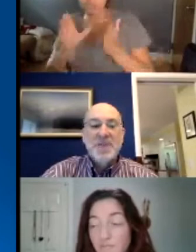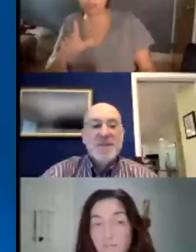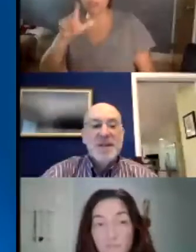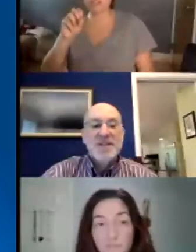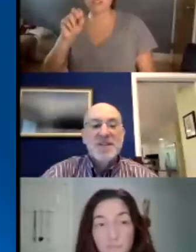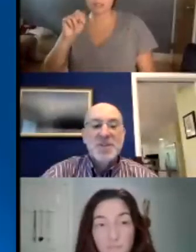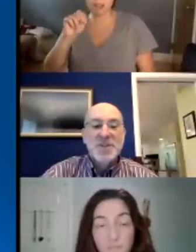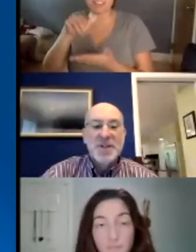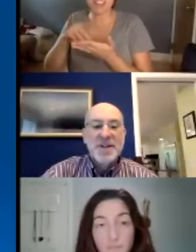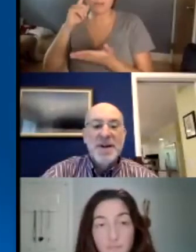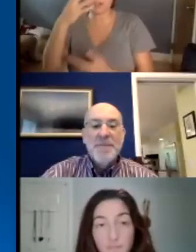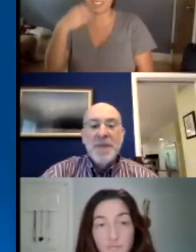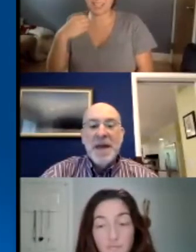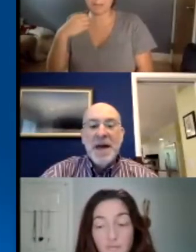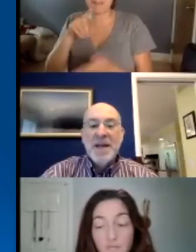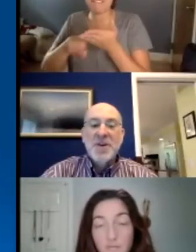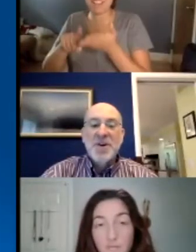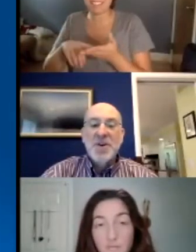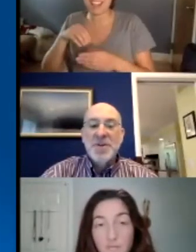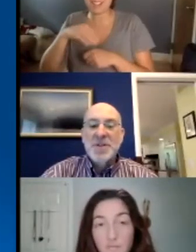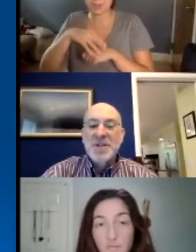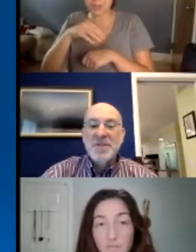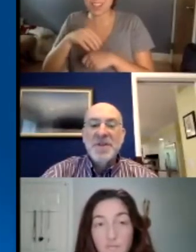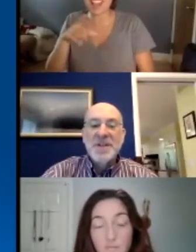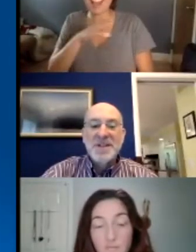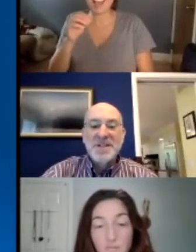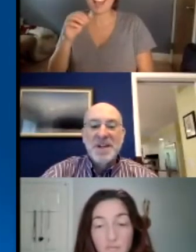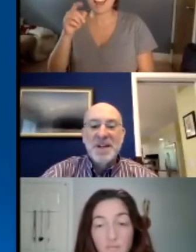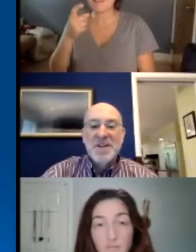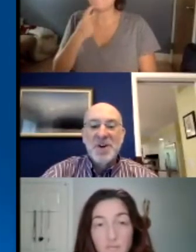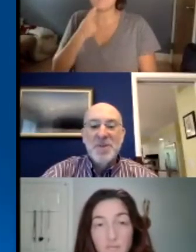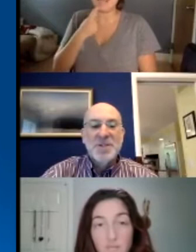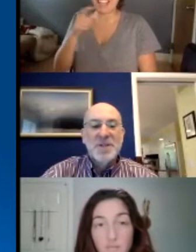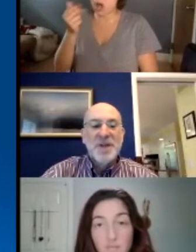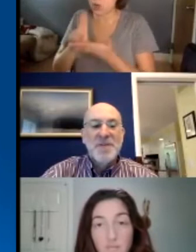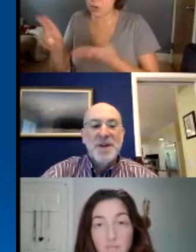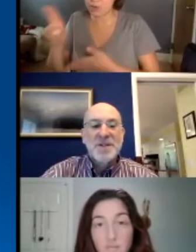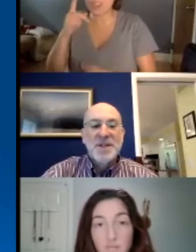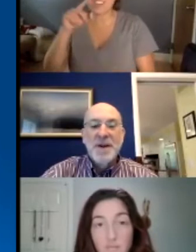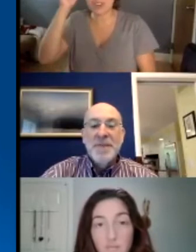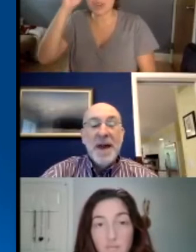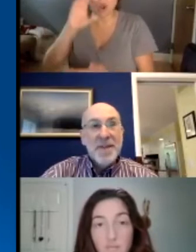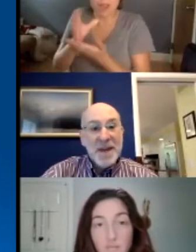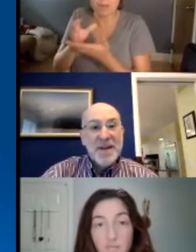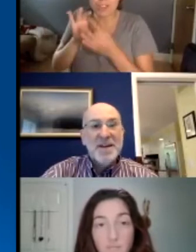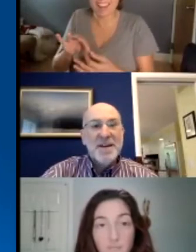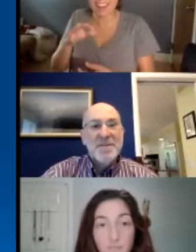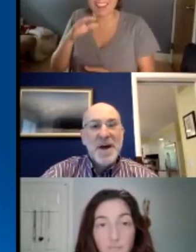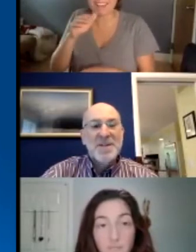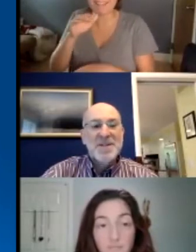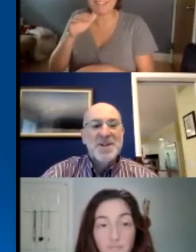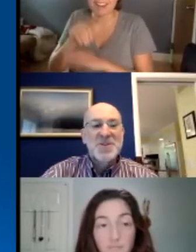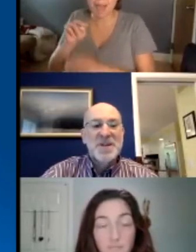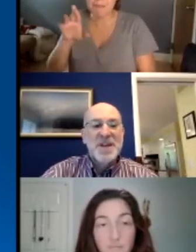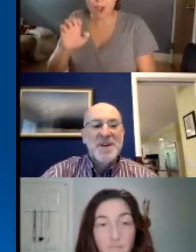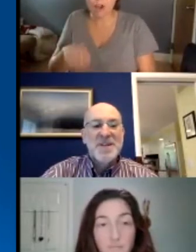Sleep Investigations in Switzerland and at Turku University in Finland to study neuroimaging of nightmares. And then back